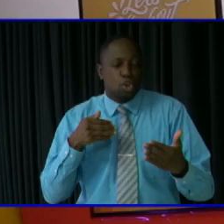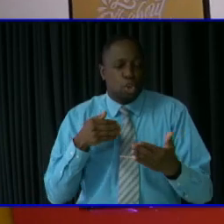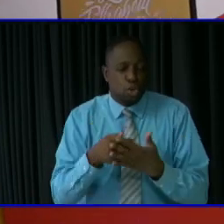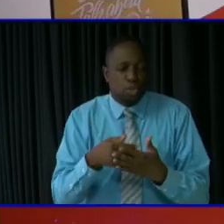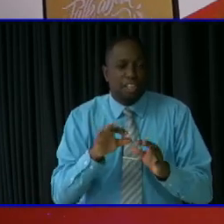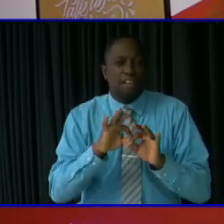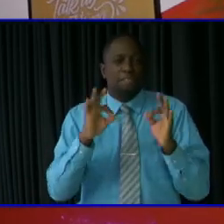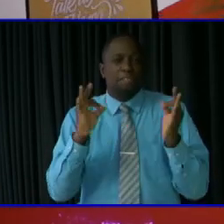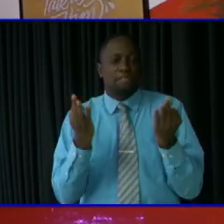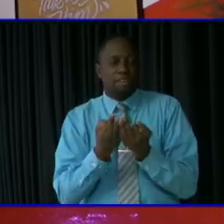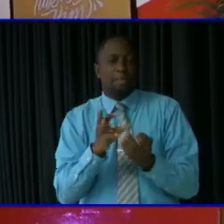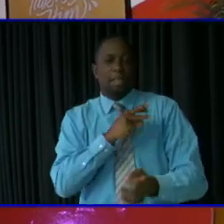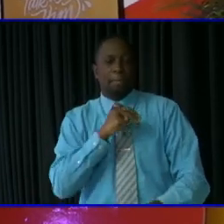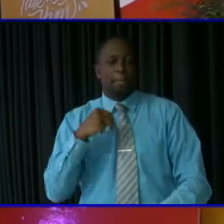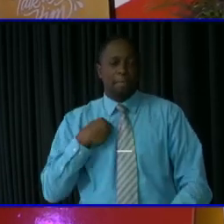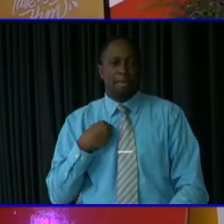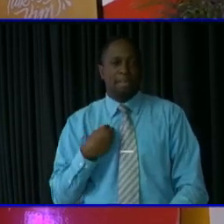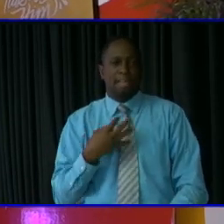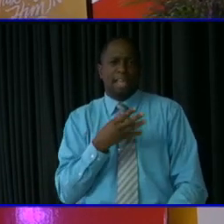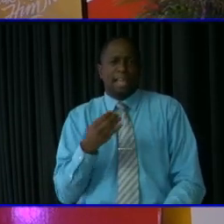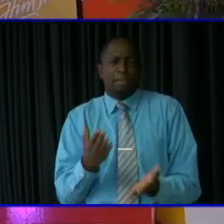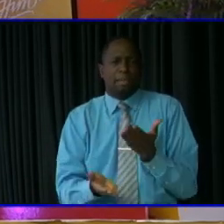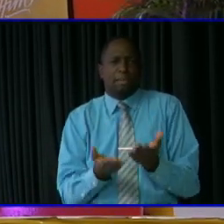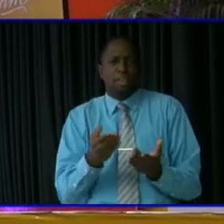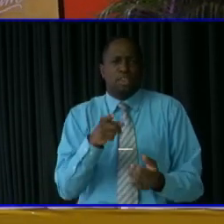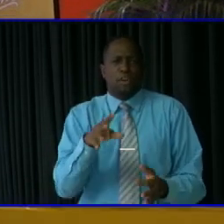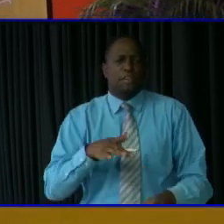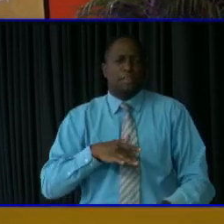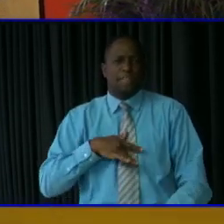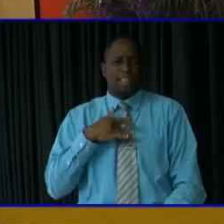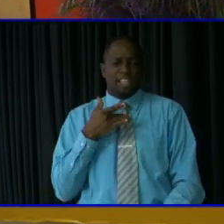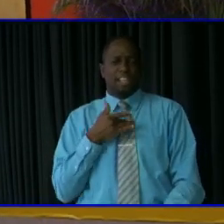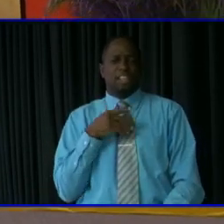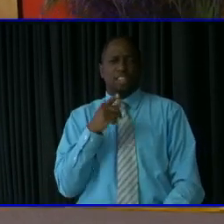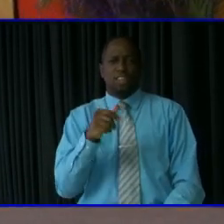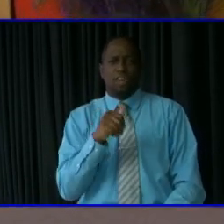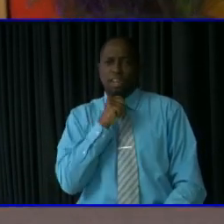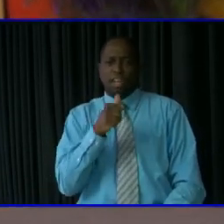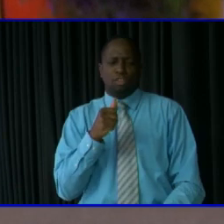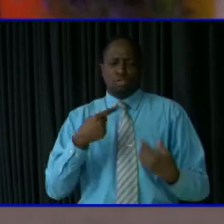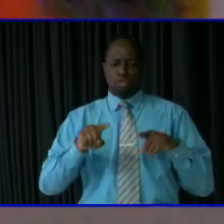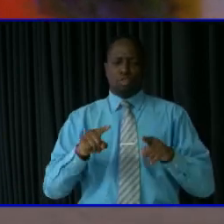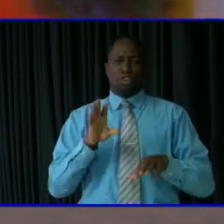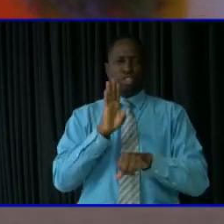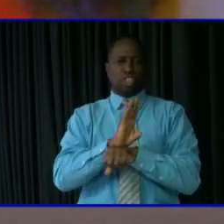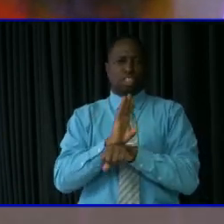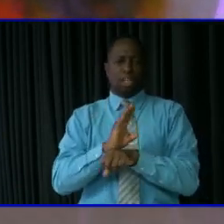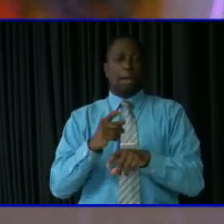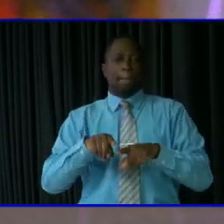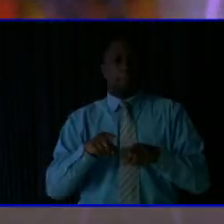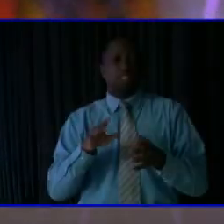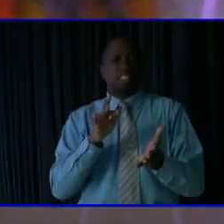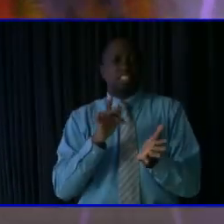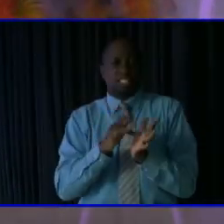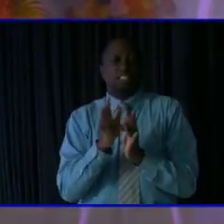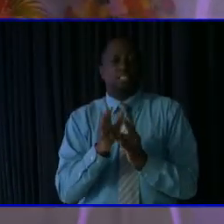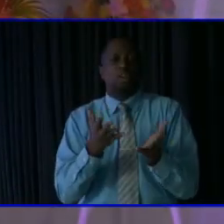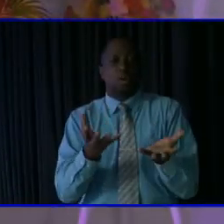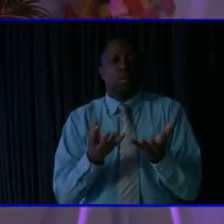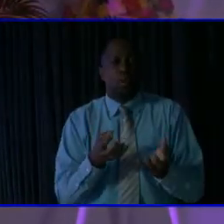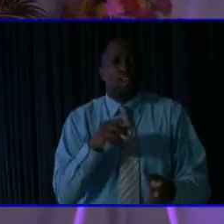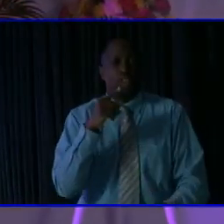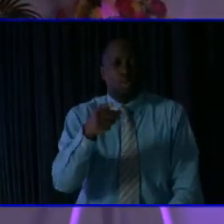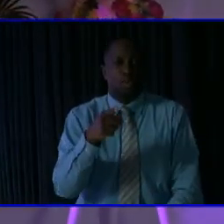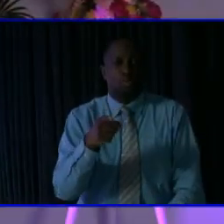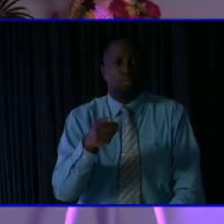with God. You may even feel like you should not even go to church, but Jesus wants you. You who